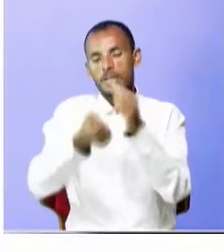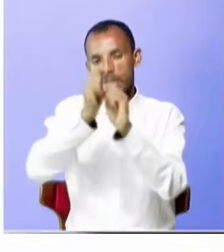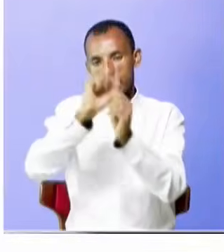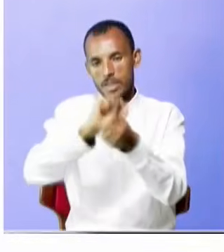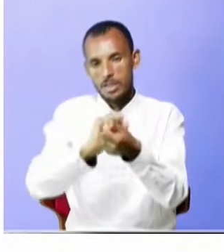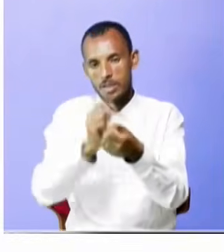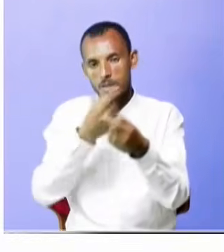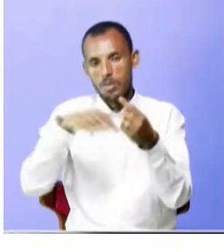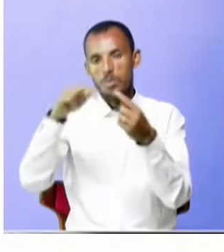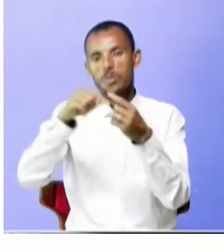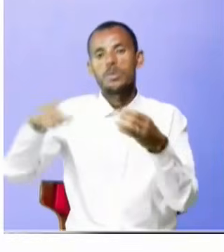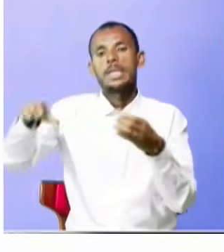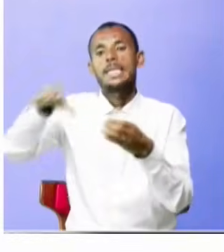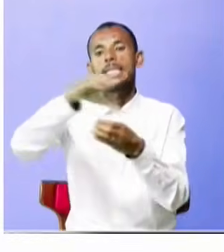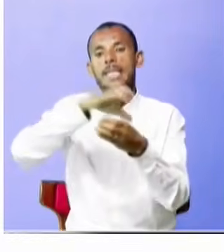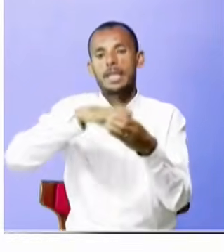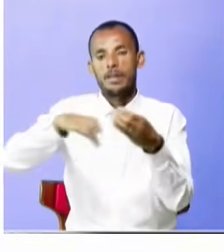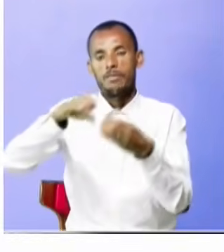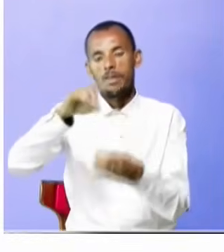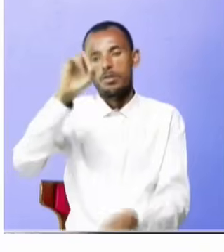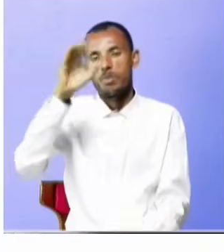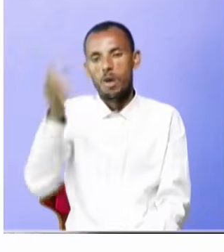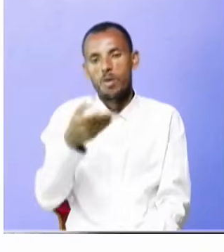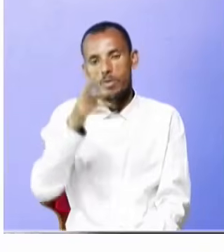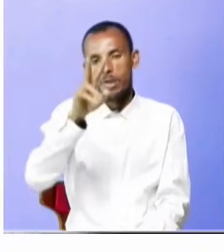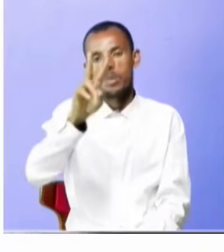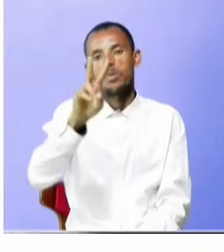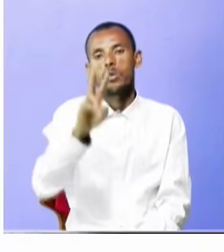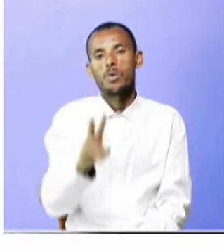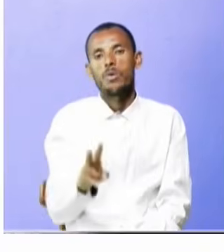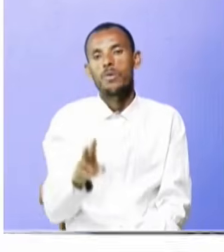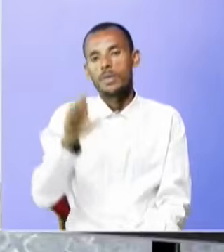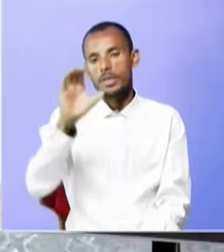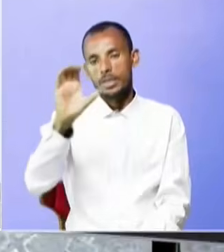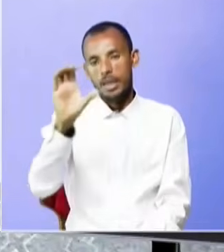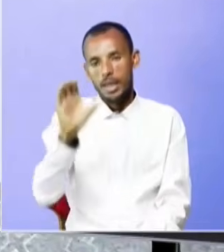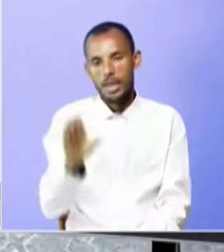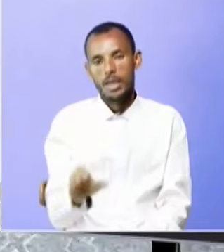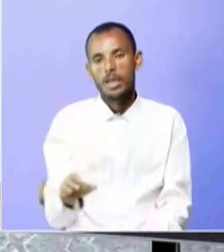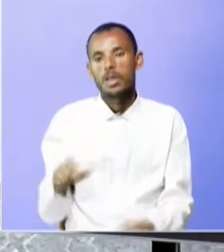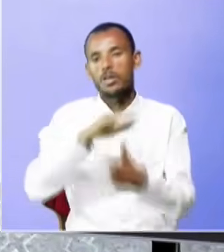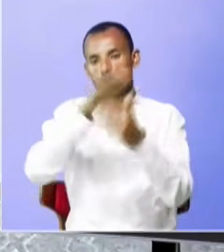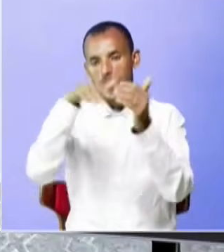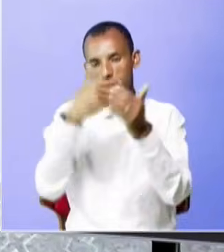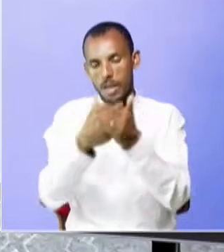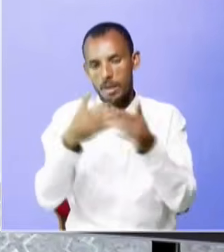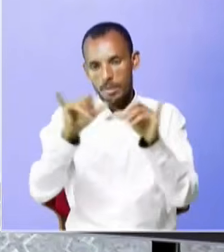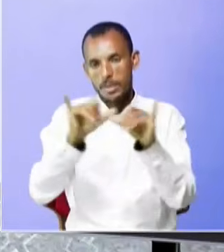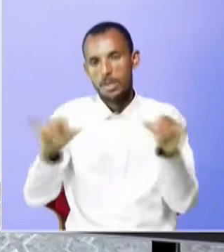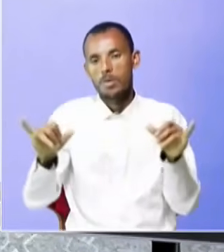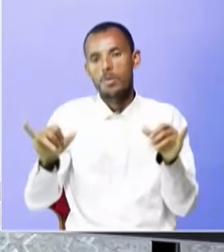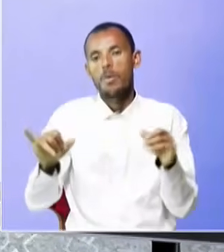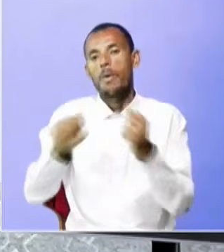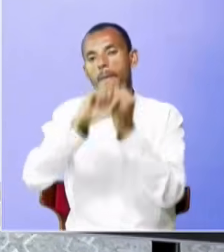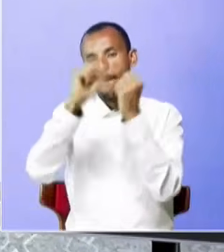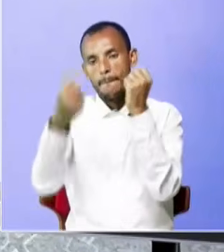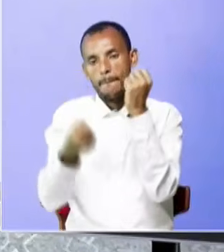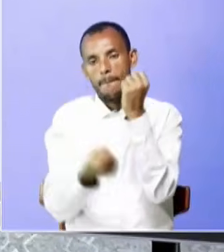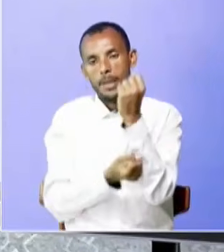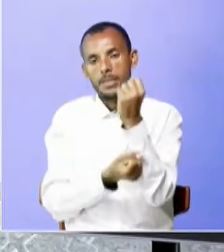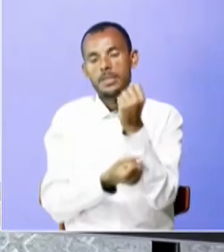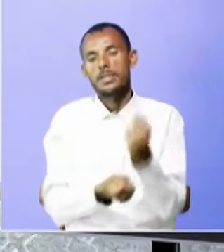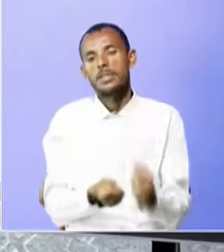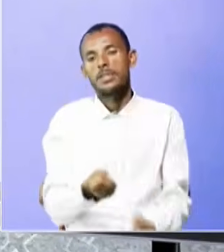into circumference, half of the circumference, which is the total measure of the base,